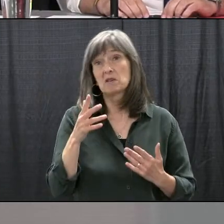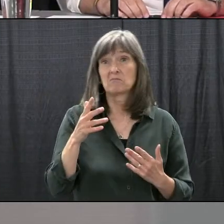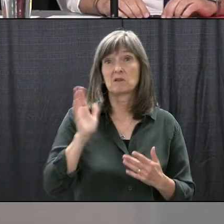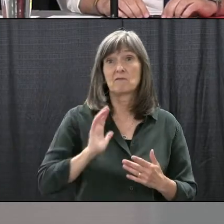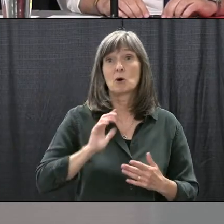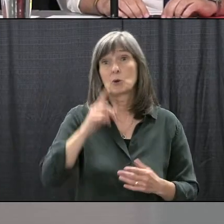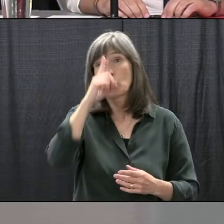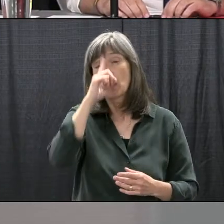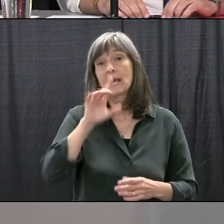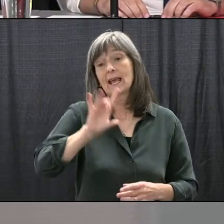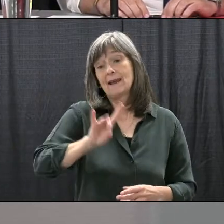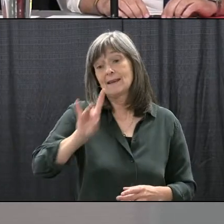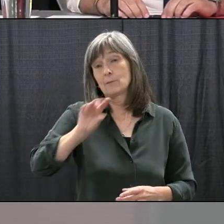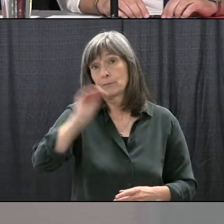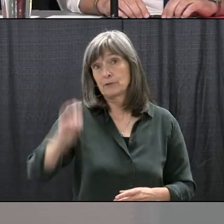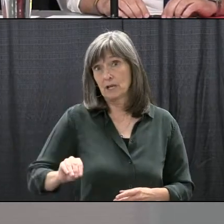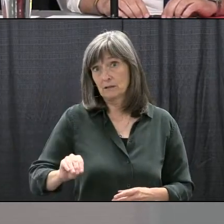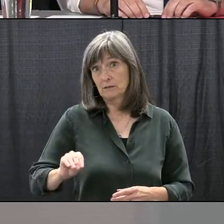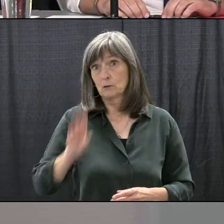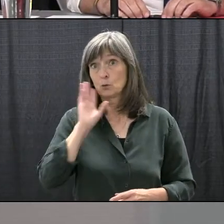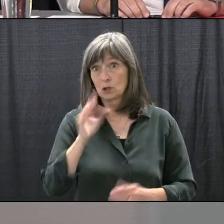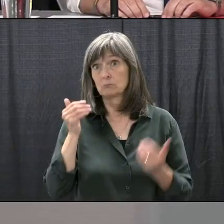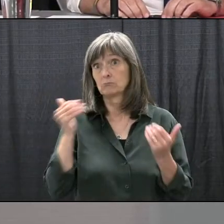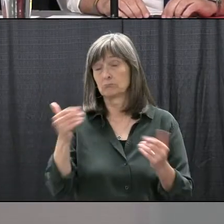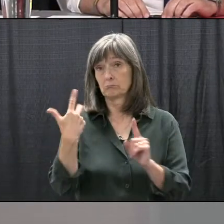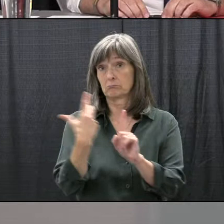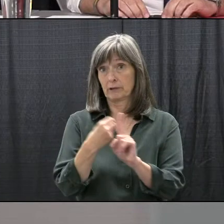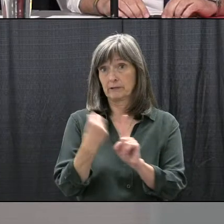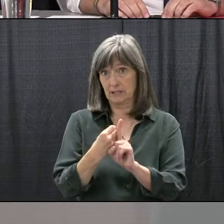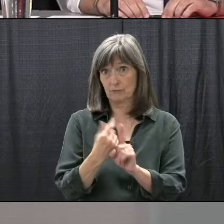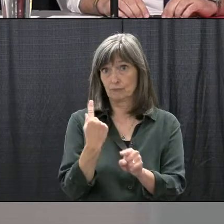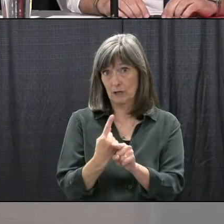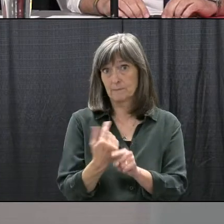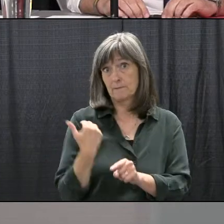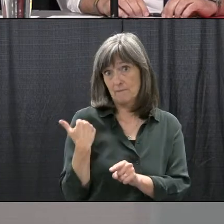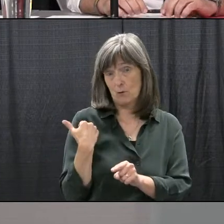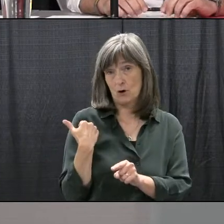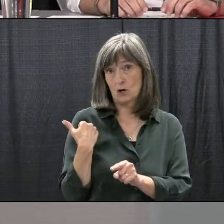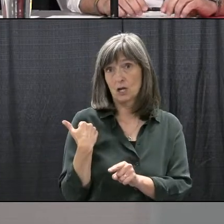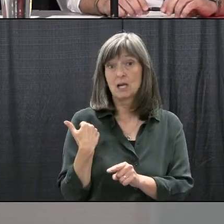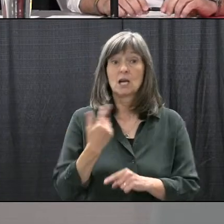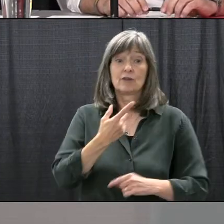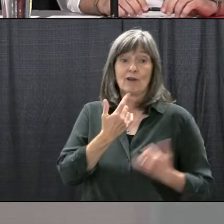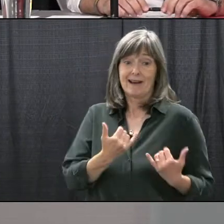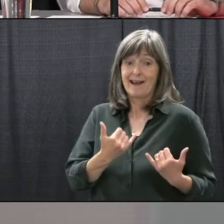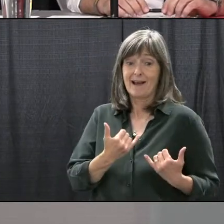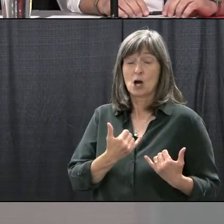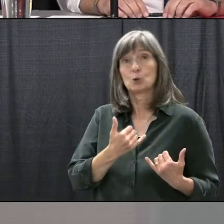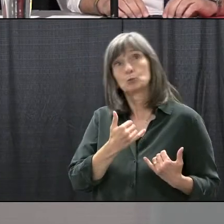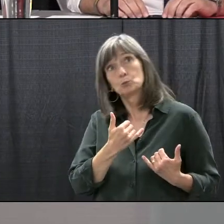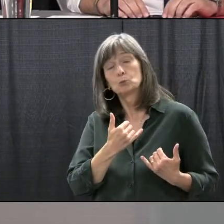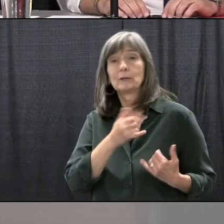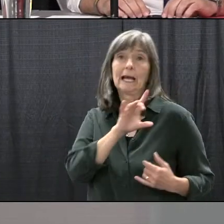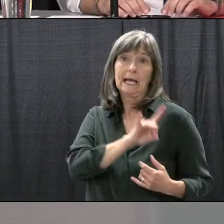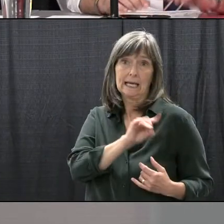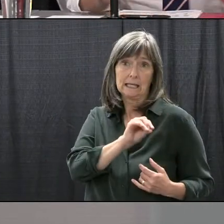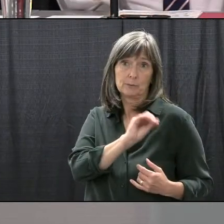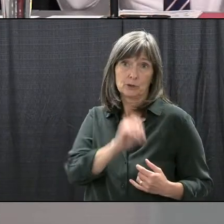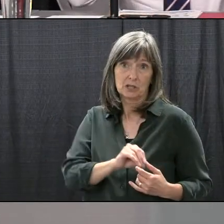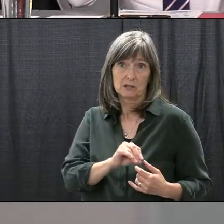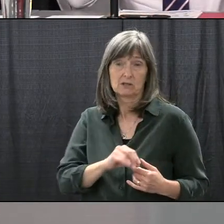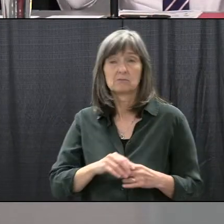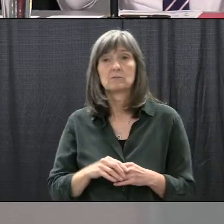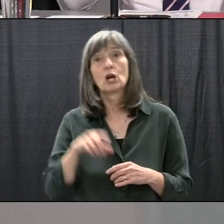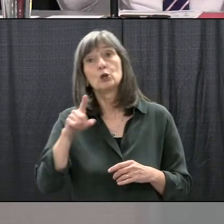were eligible to be vaccinated would be. We got to 80% by the end of June. Given